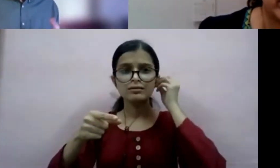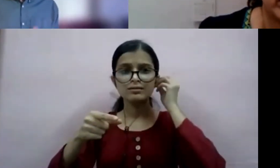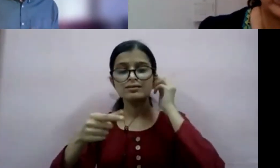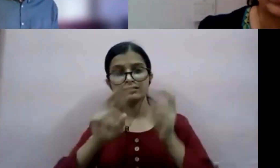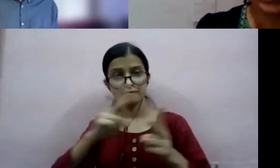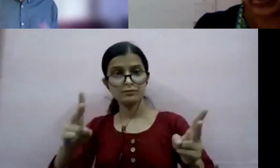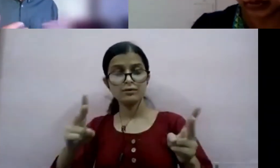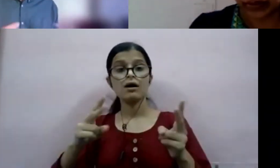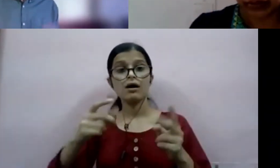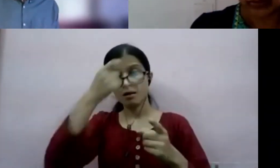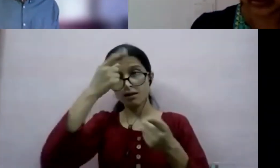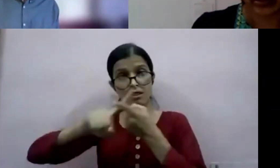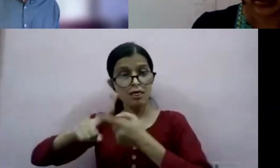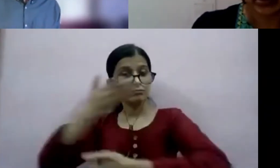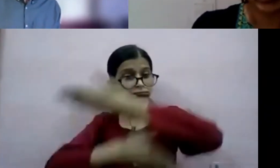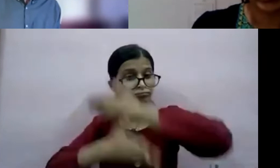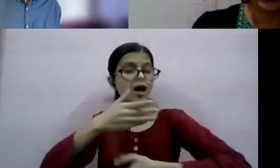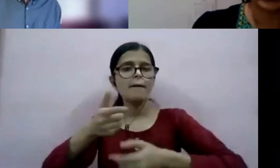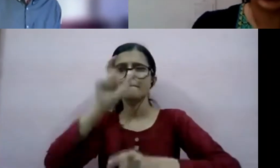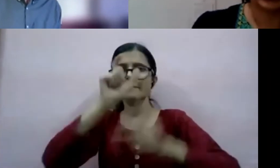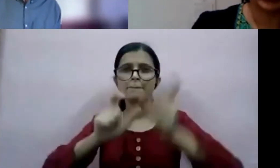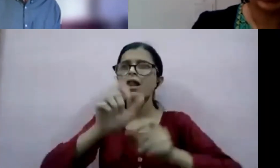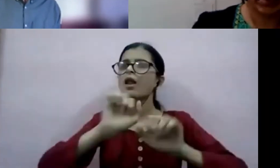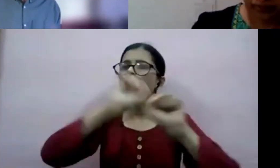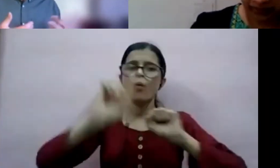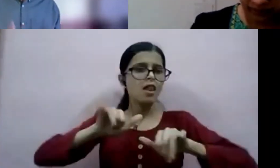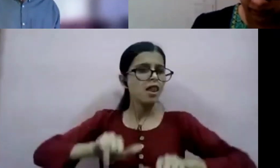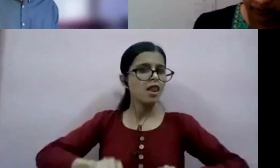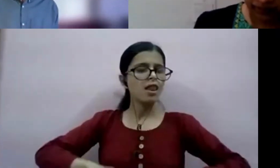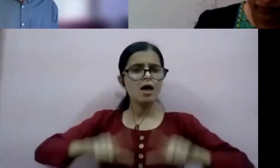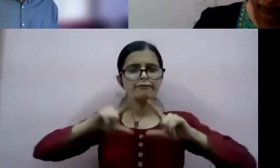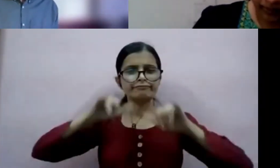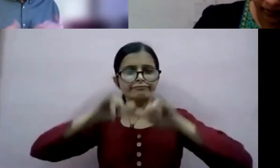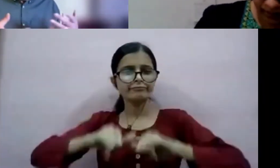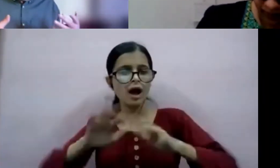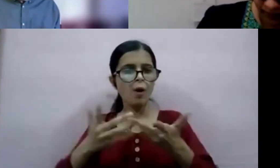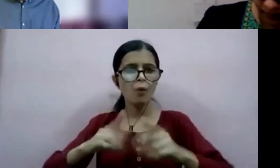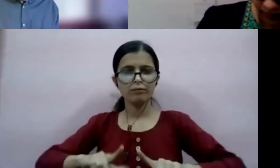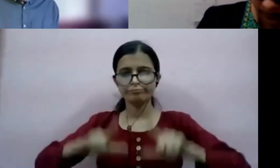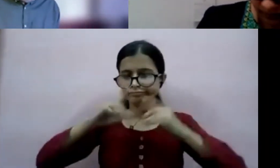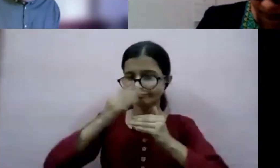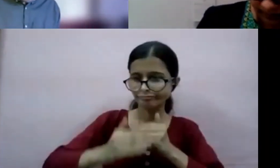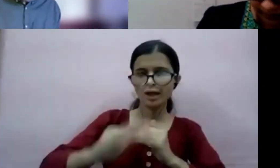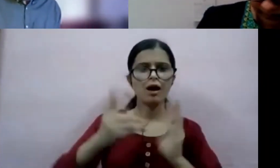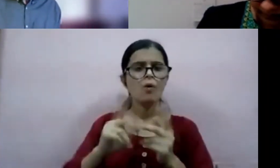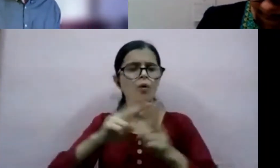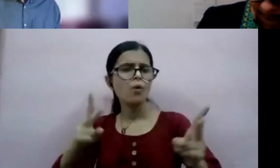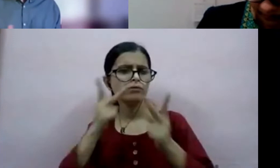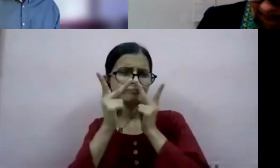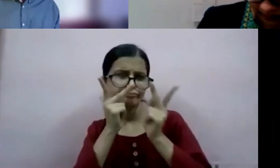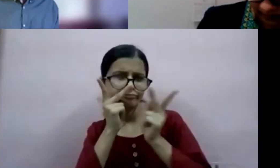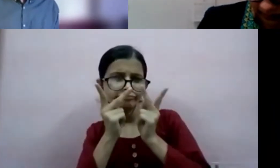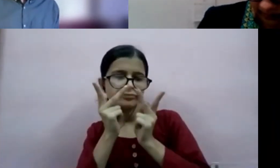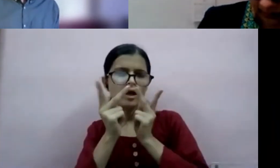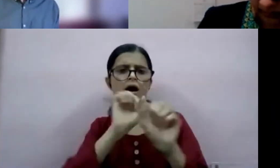another access into how people live their lives and what it is they do, and that you will look at it will give us an account of